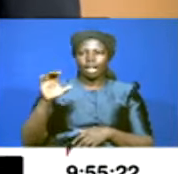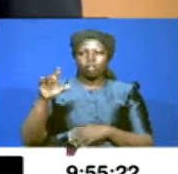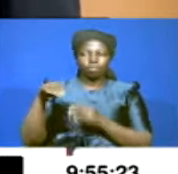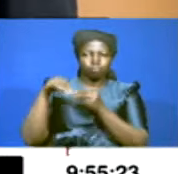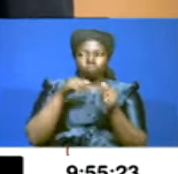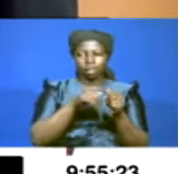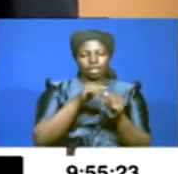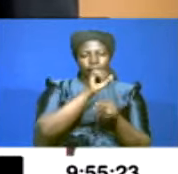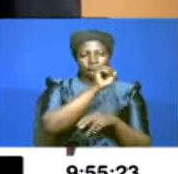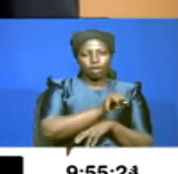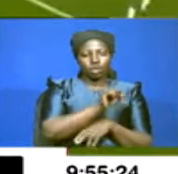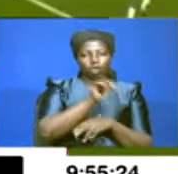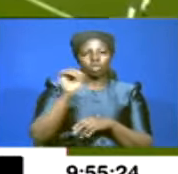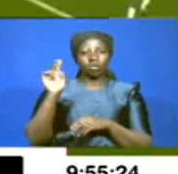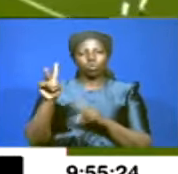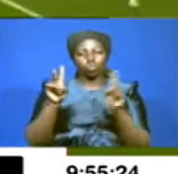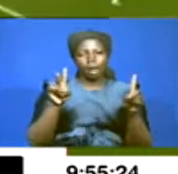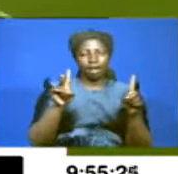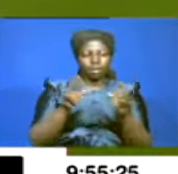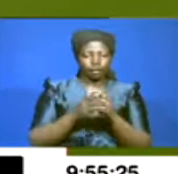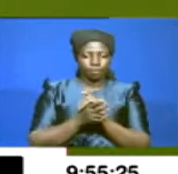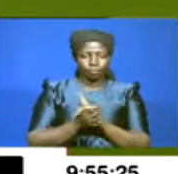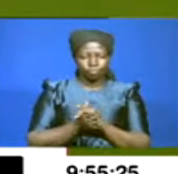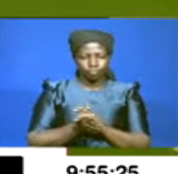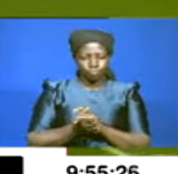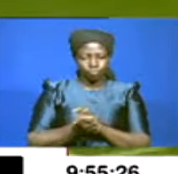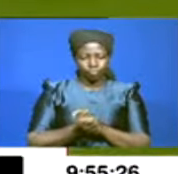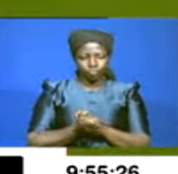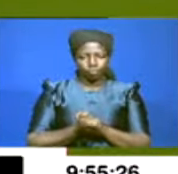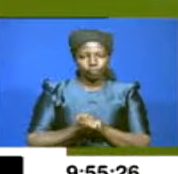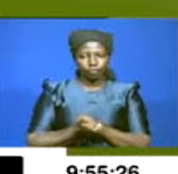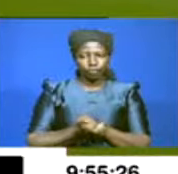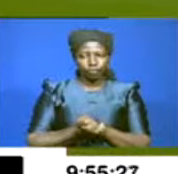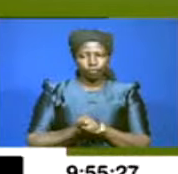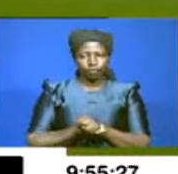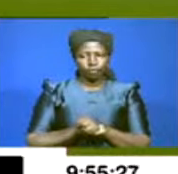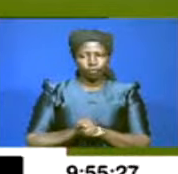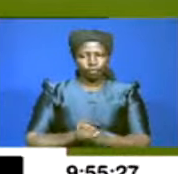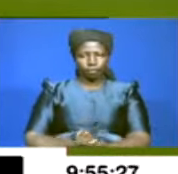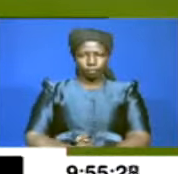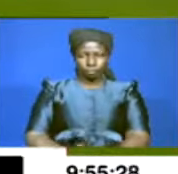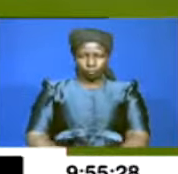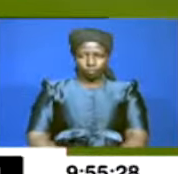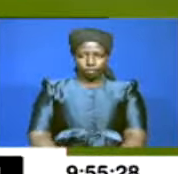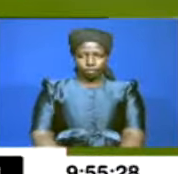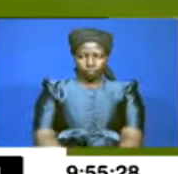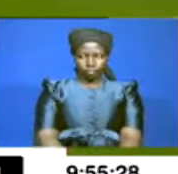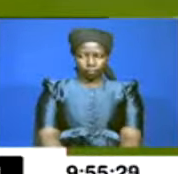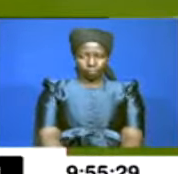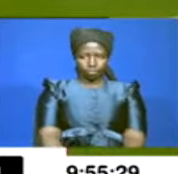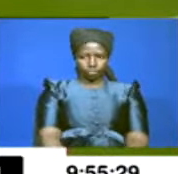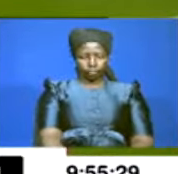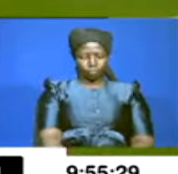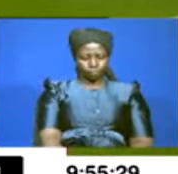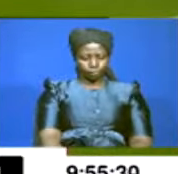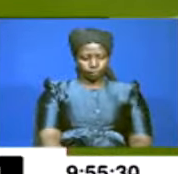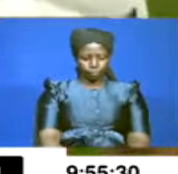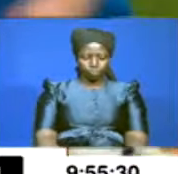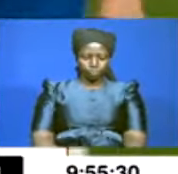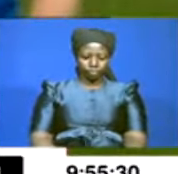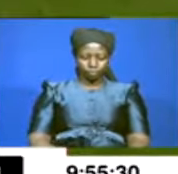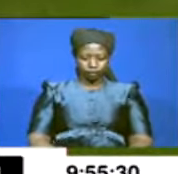Selhurst Park Stadium. Corner, wasn't a bad effort. Well, there's Emerson Royale, no!